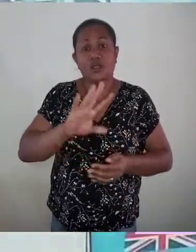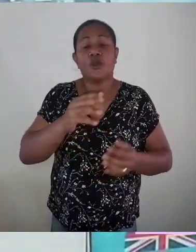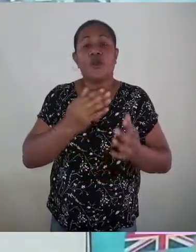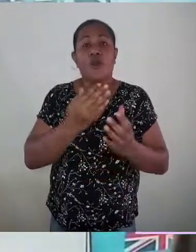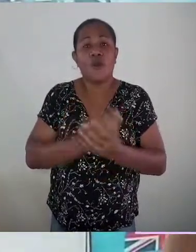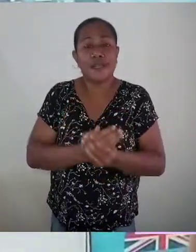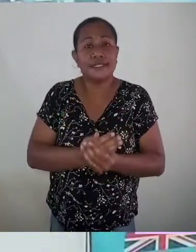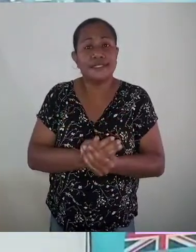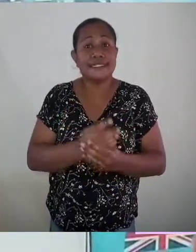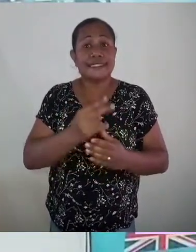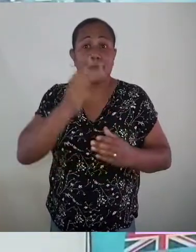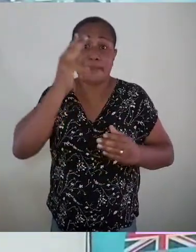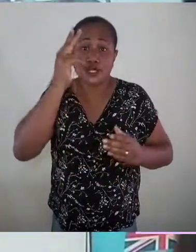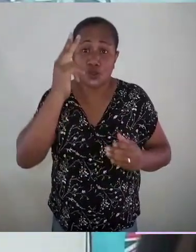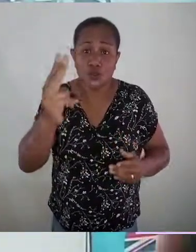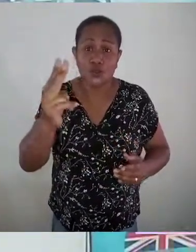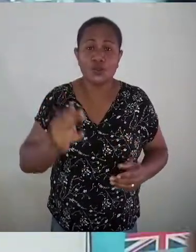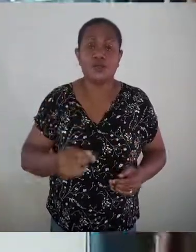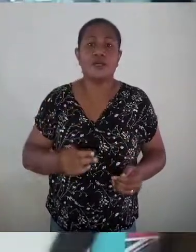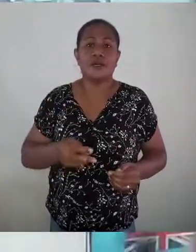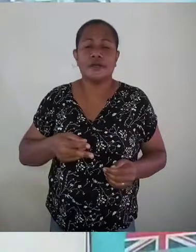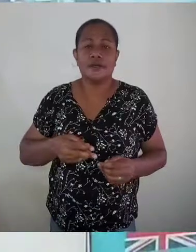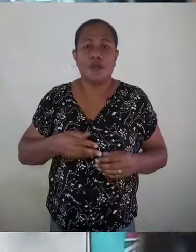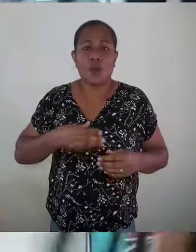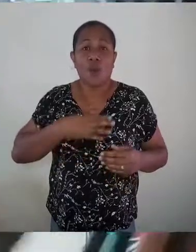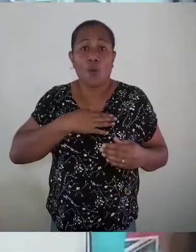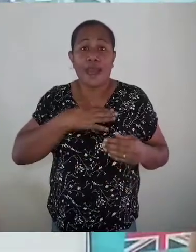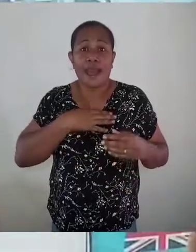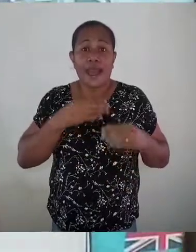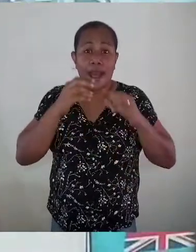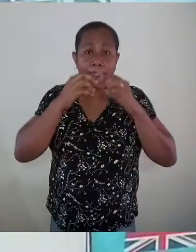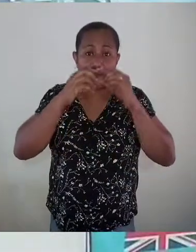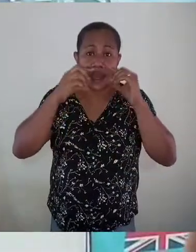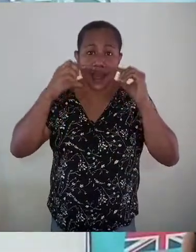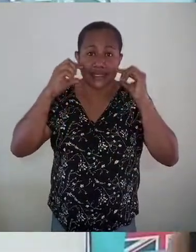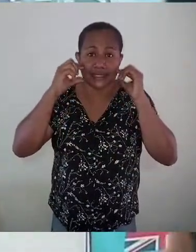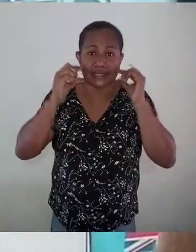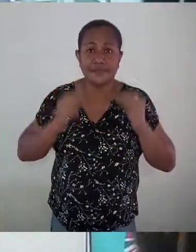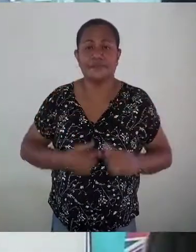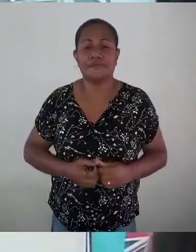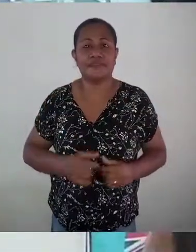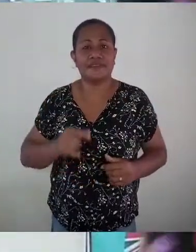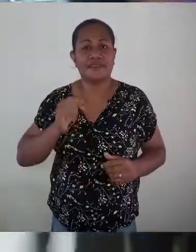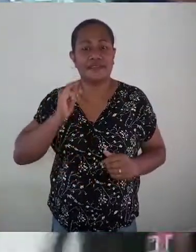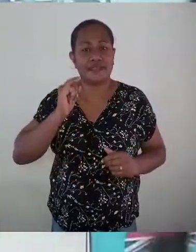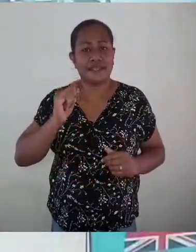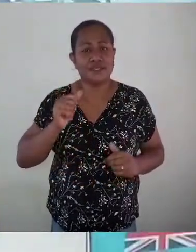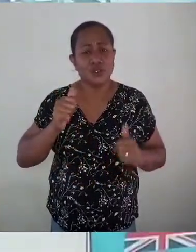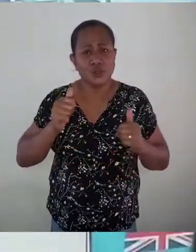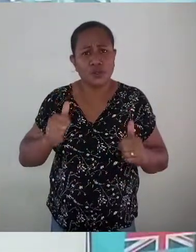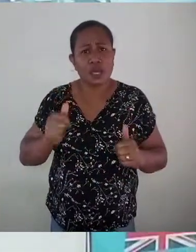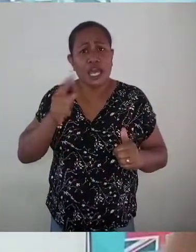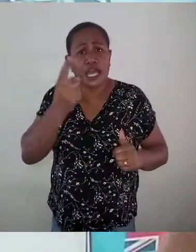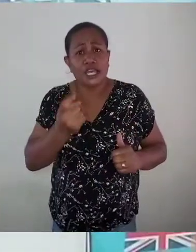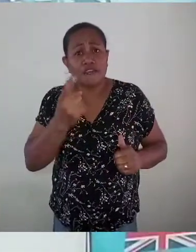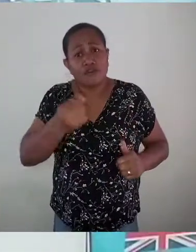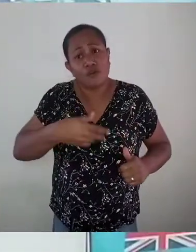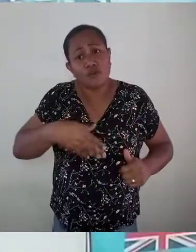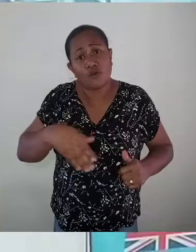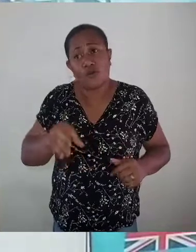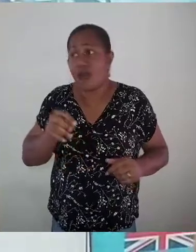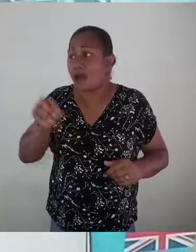Step two, wear mask. That's right, if you go